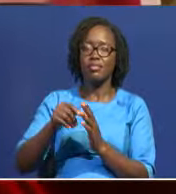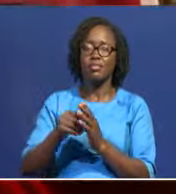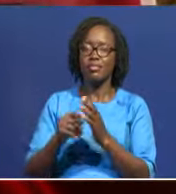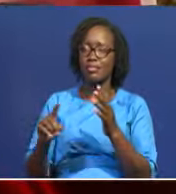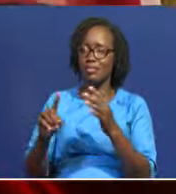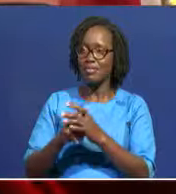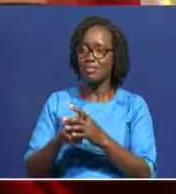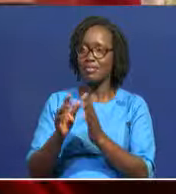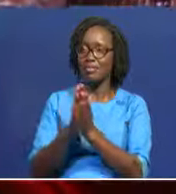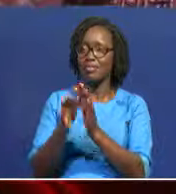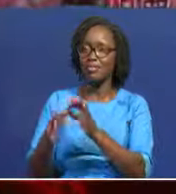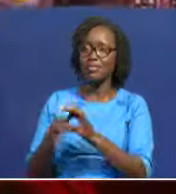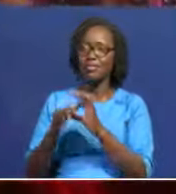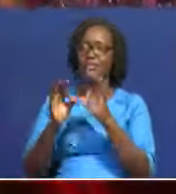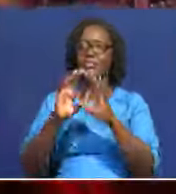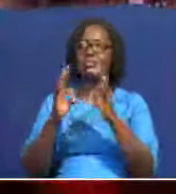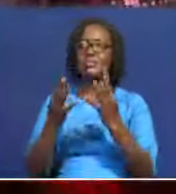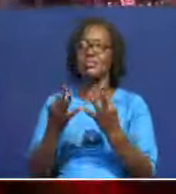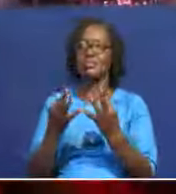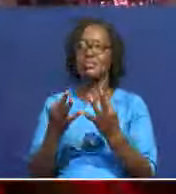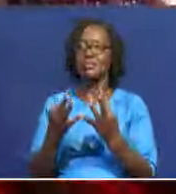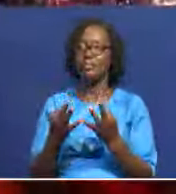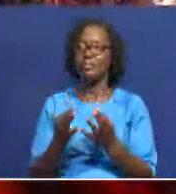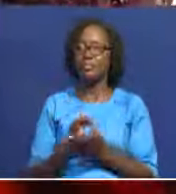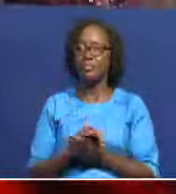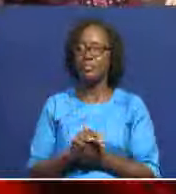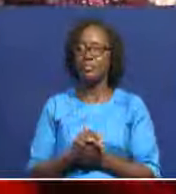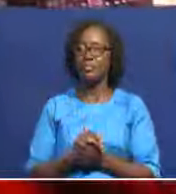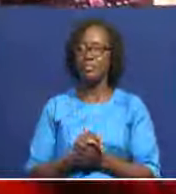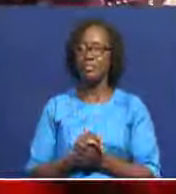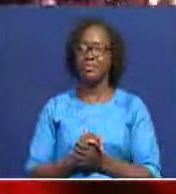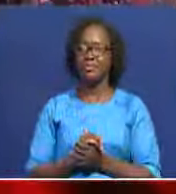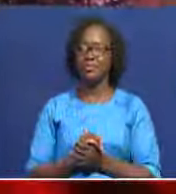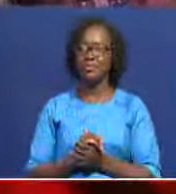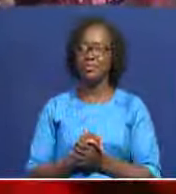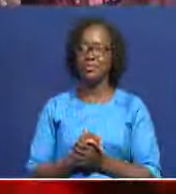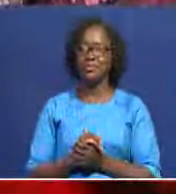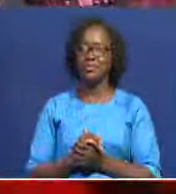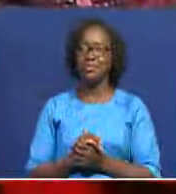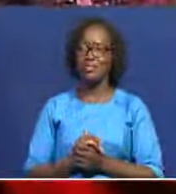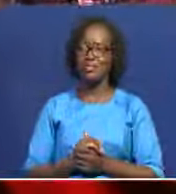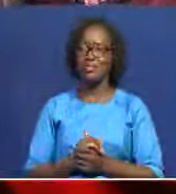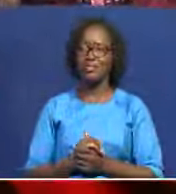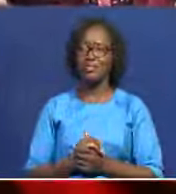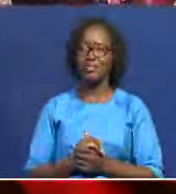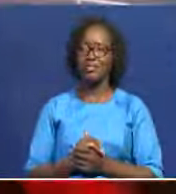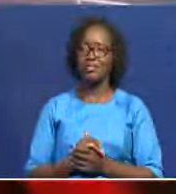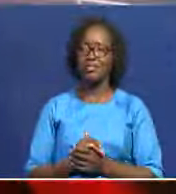inayoweka jamii pamoja. Asante sana.